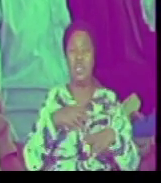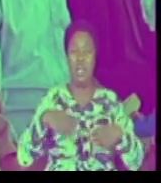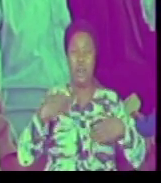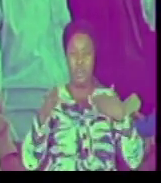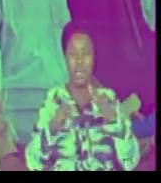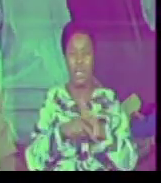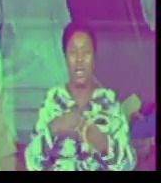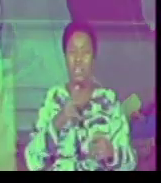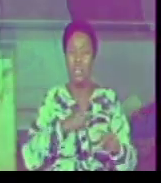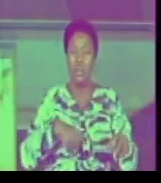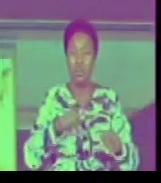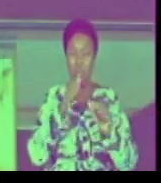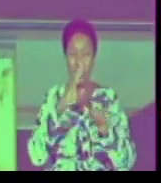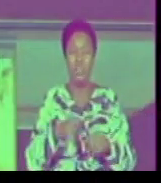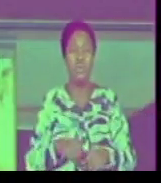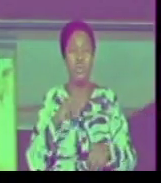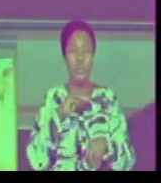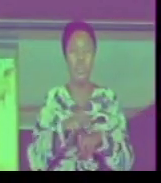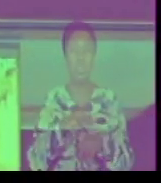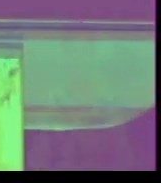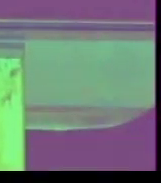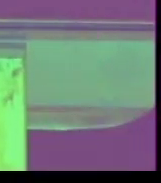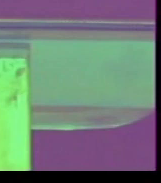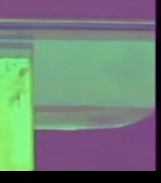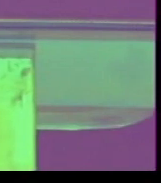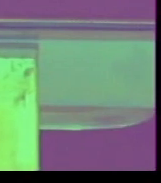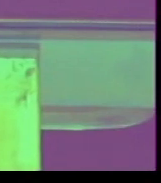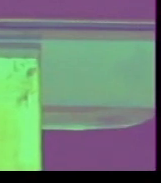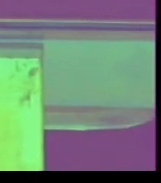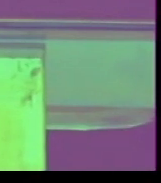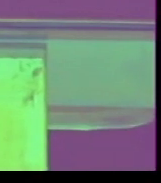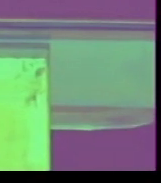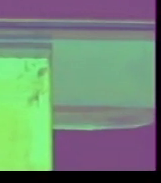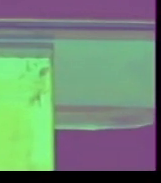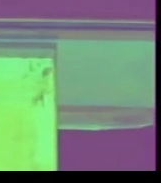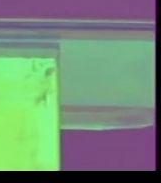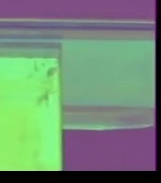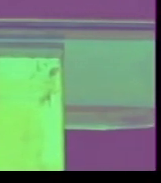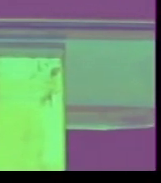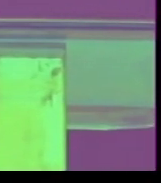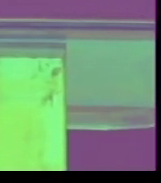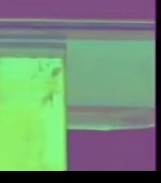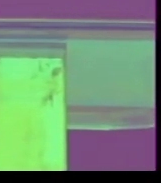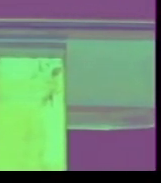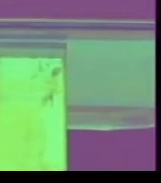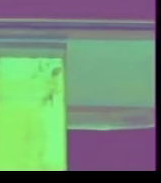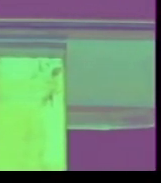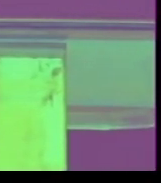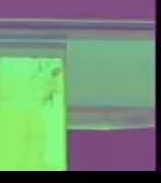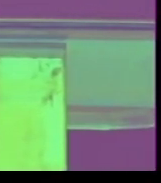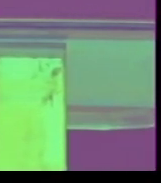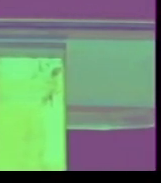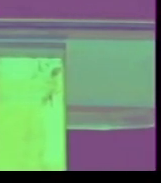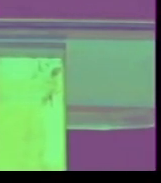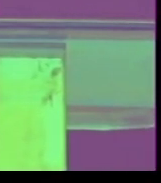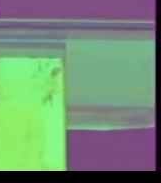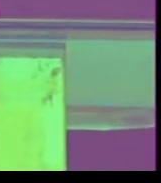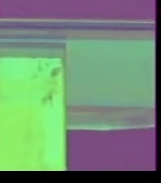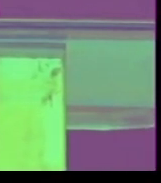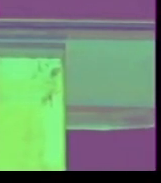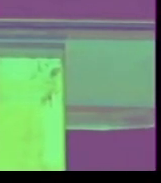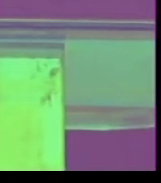us how to serve with simplicity, how to serve with